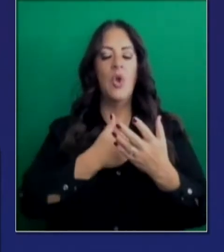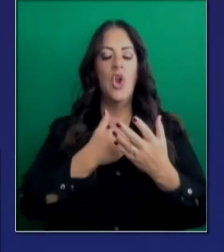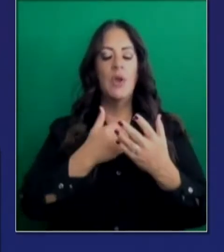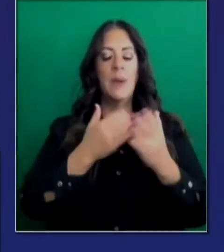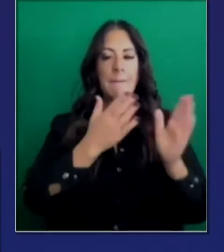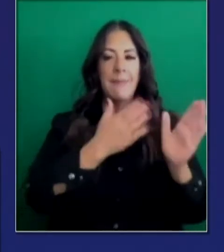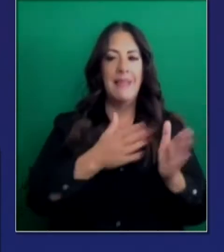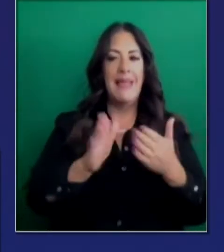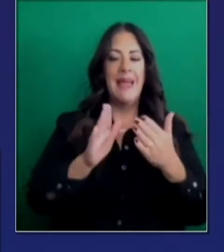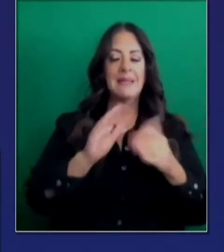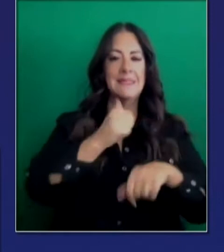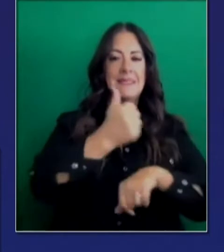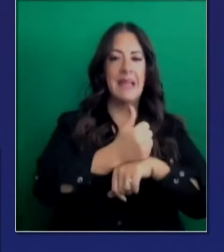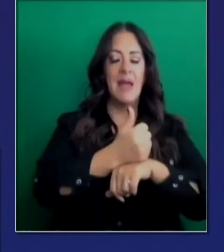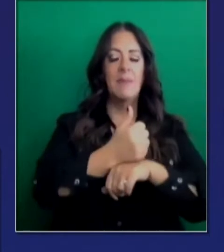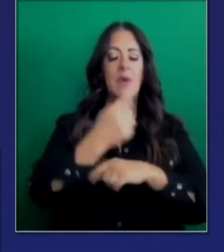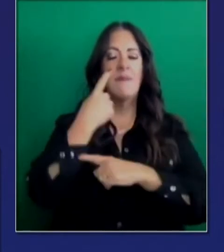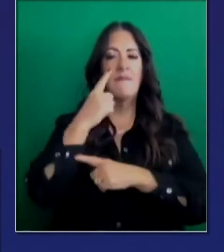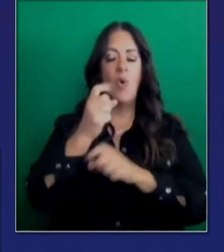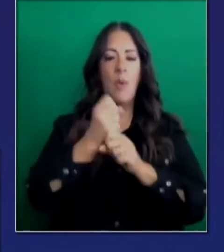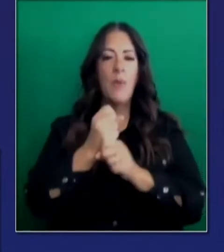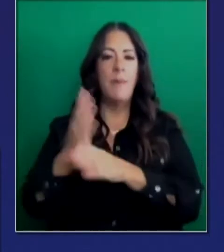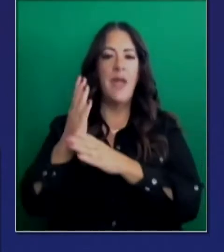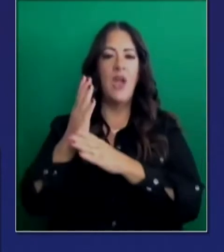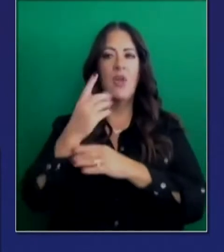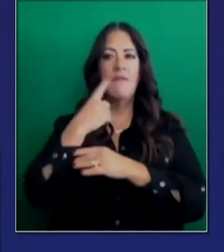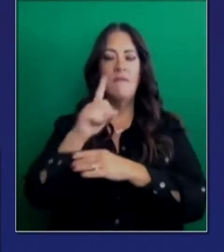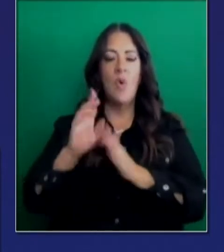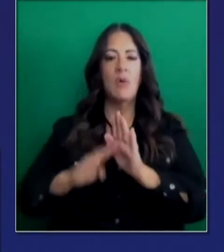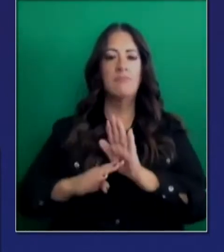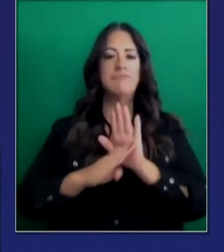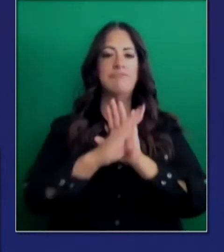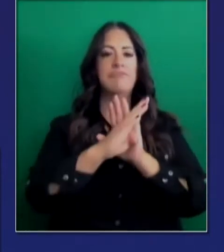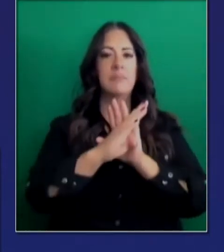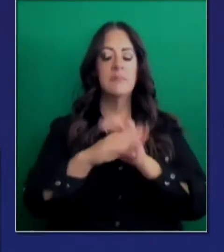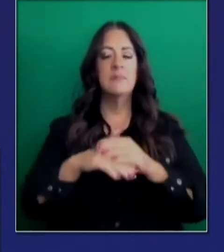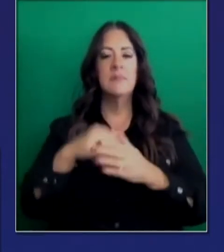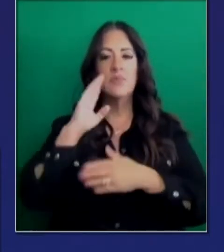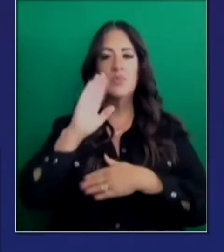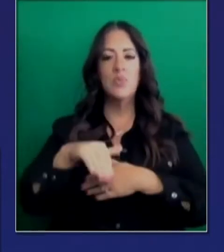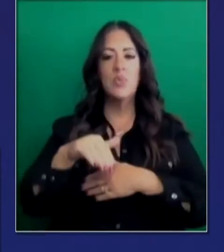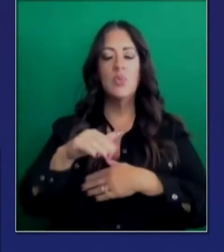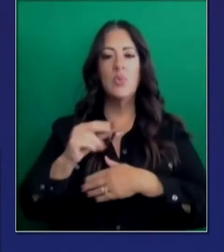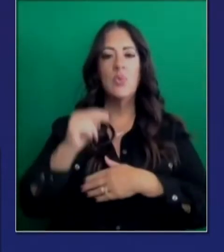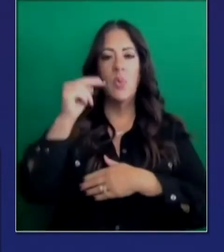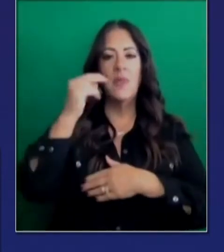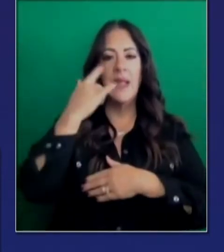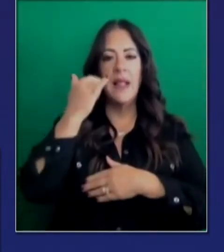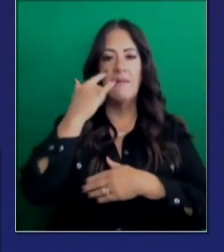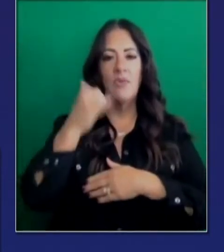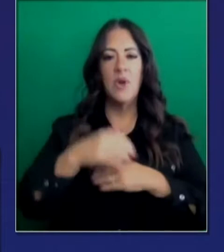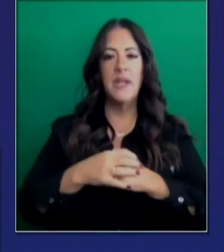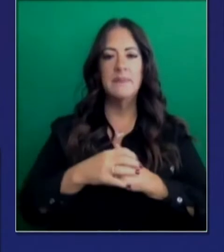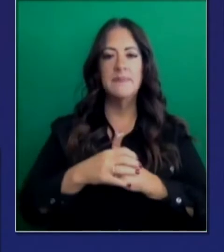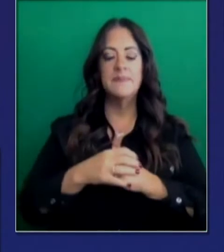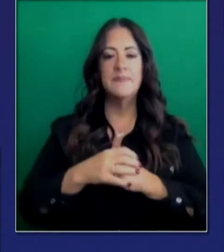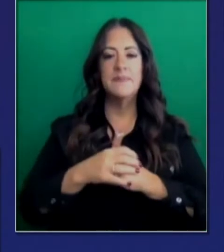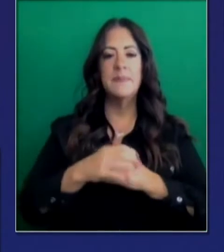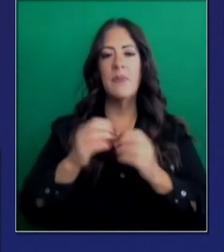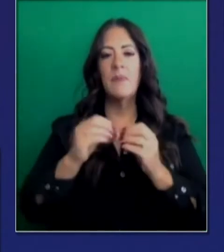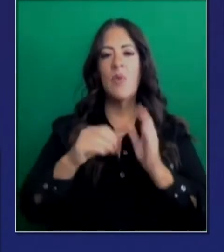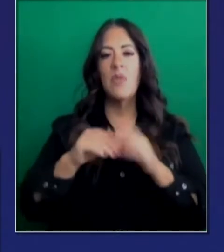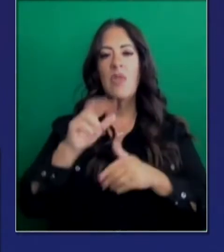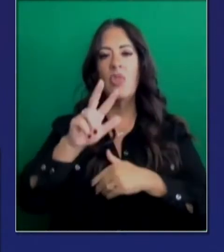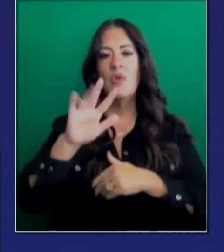greater Sacramento region, around 10%, and Northern California, which is holding steady at over 35% in this